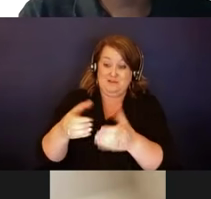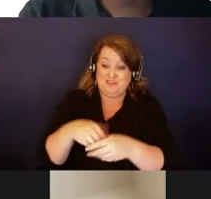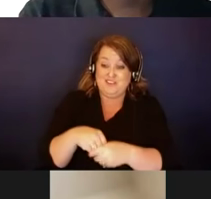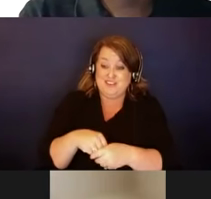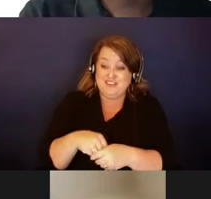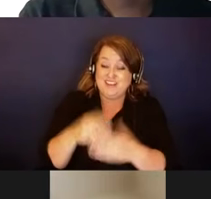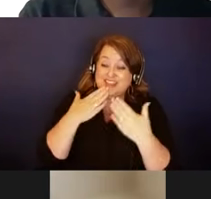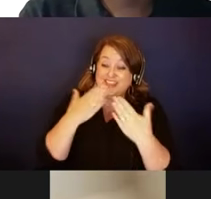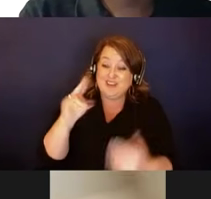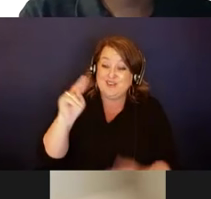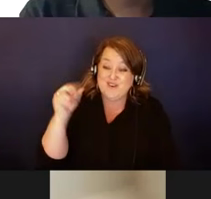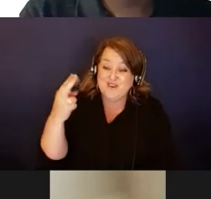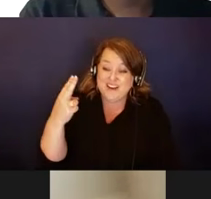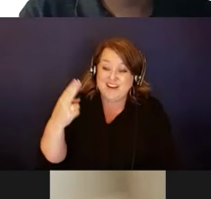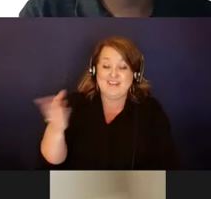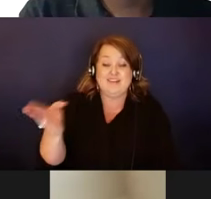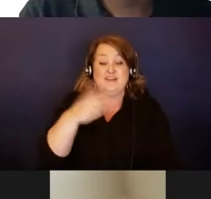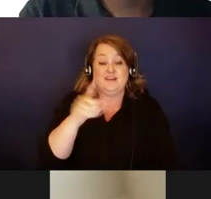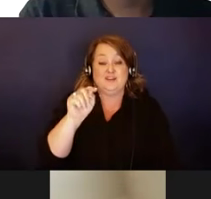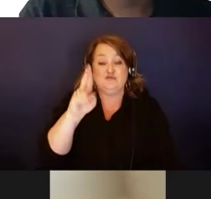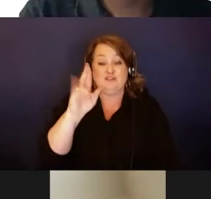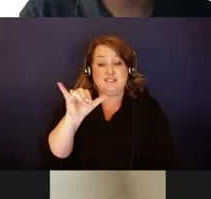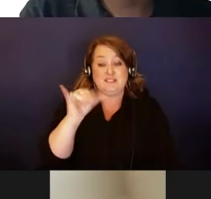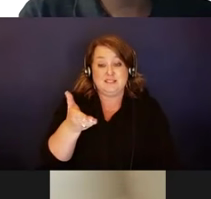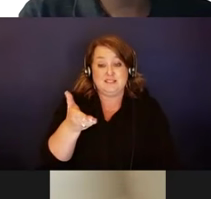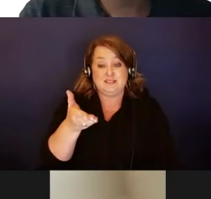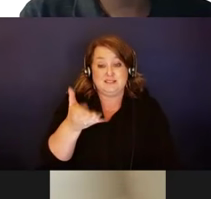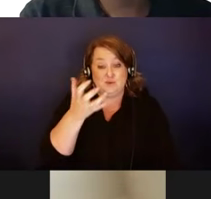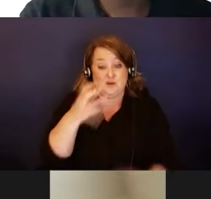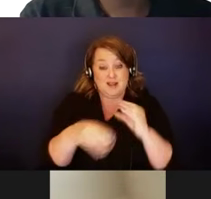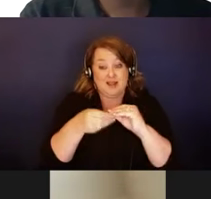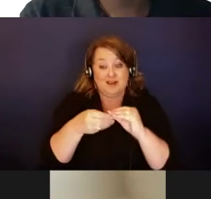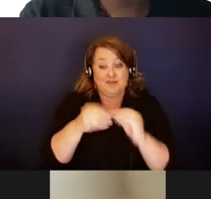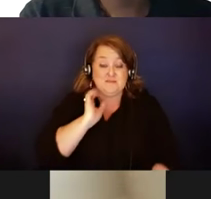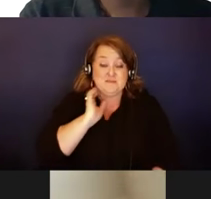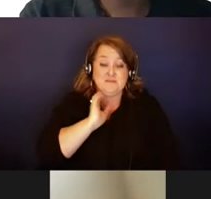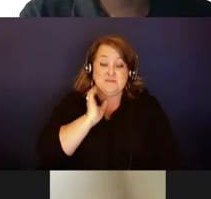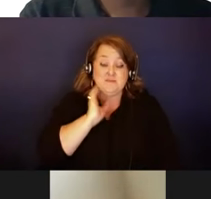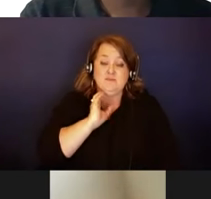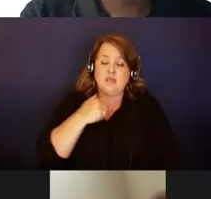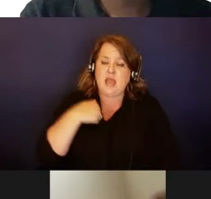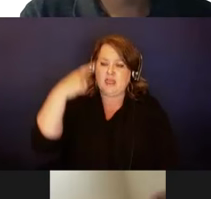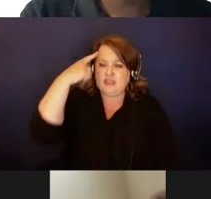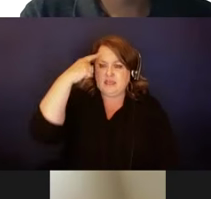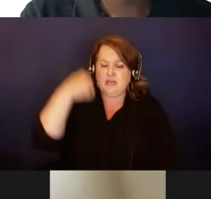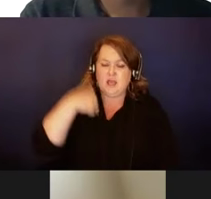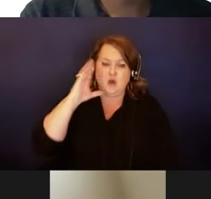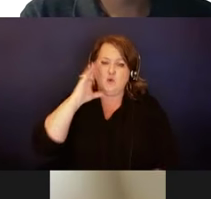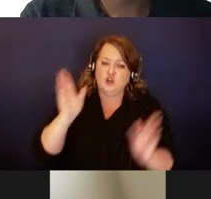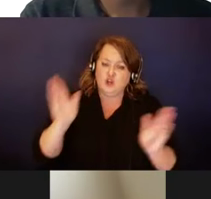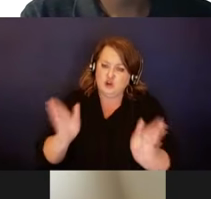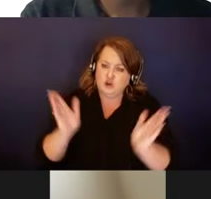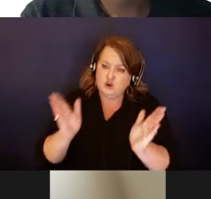Thank you, Noah. Tracy, do you have any words of wisdom? I think I would just encourage